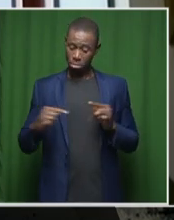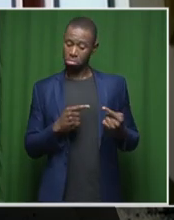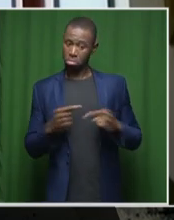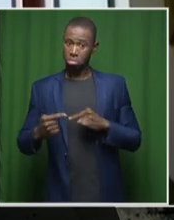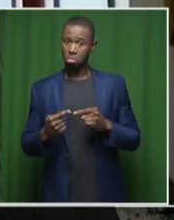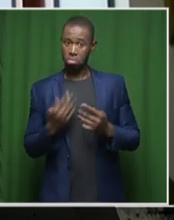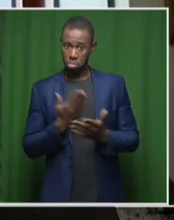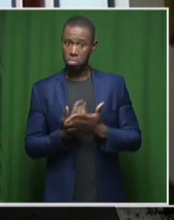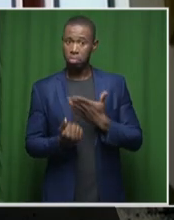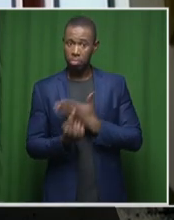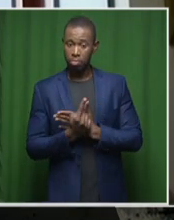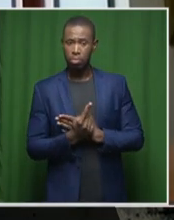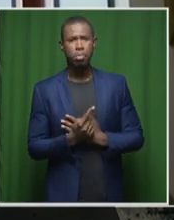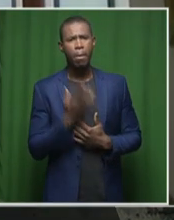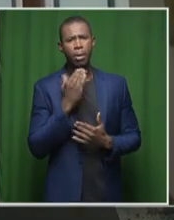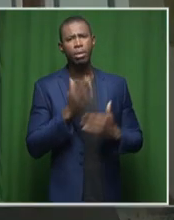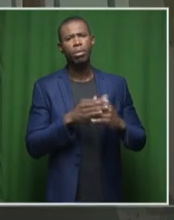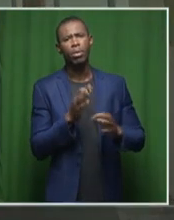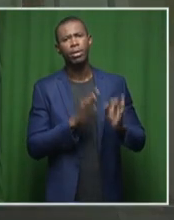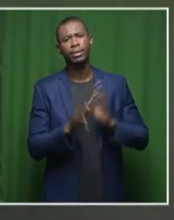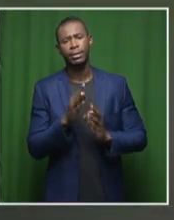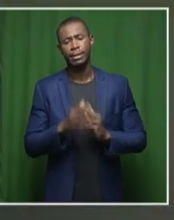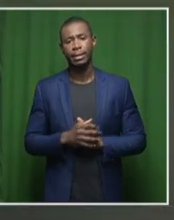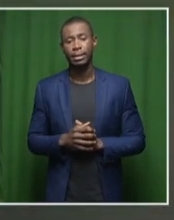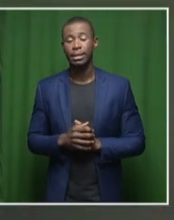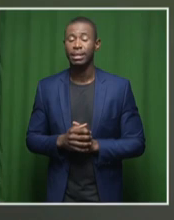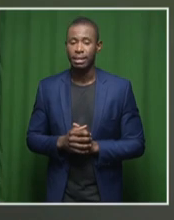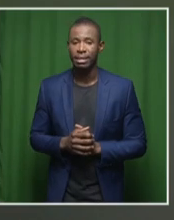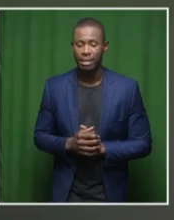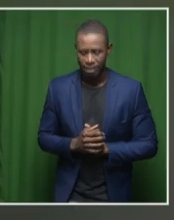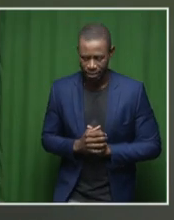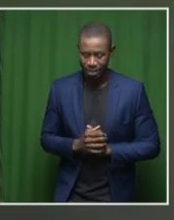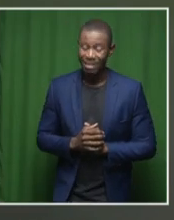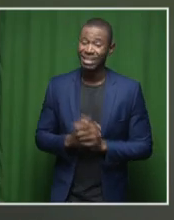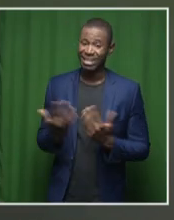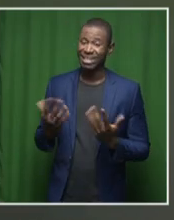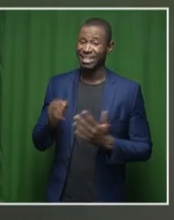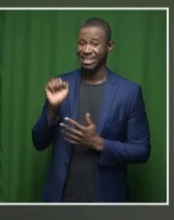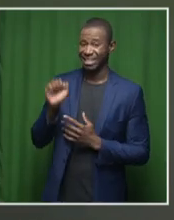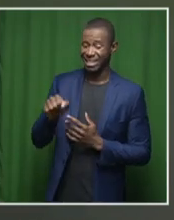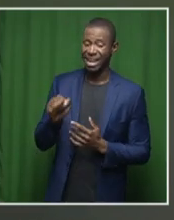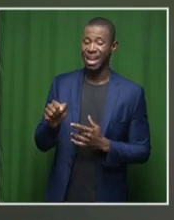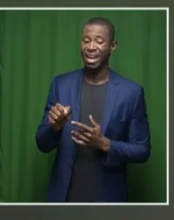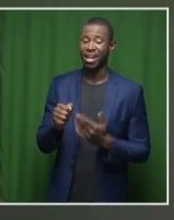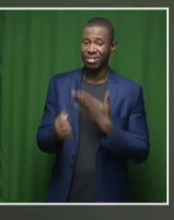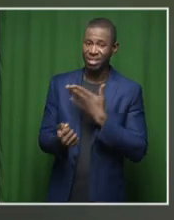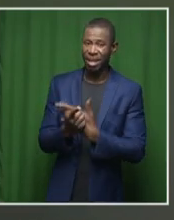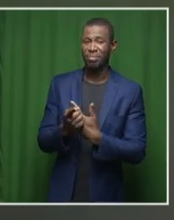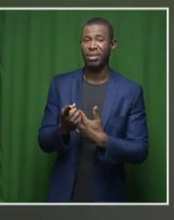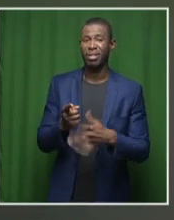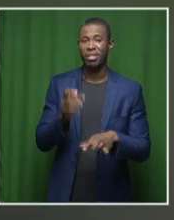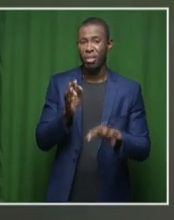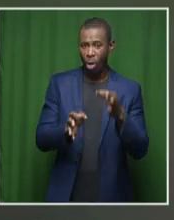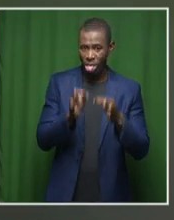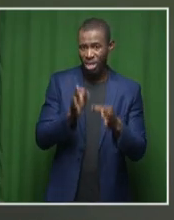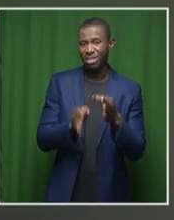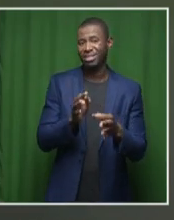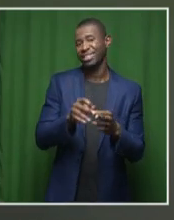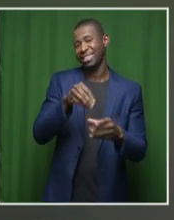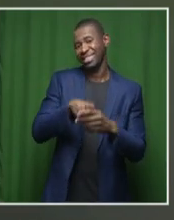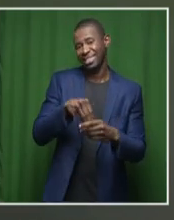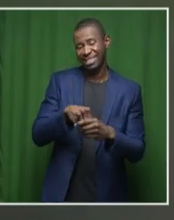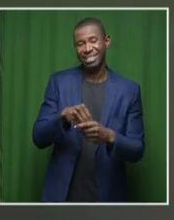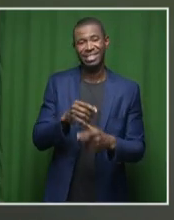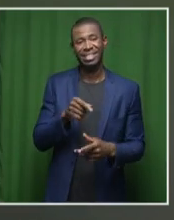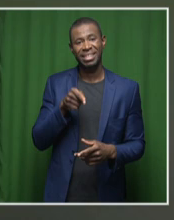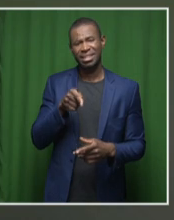Yes, we try to stay away from some of the politics, of course, behind these battles. The book didn't allow to